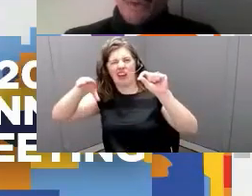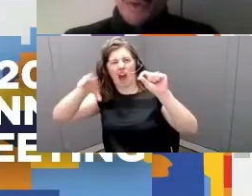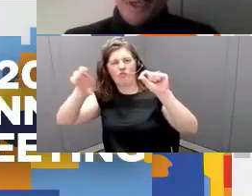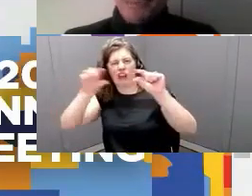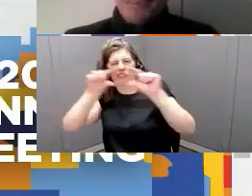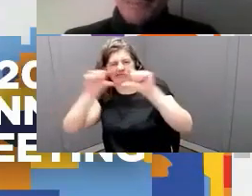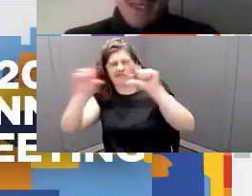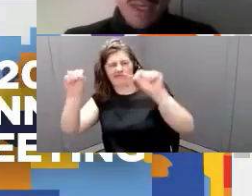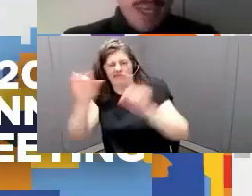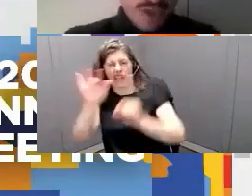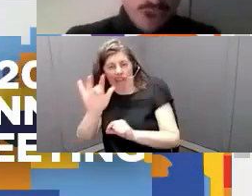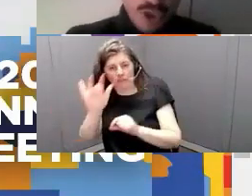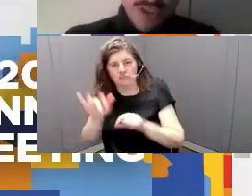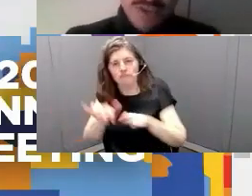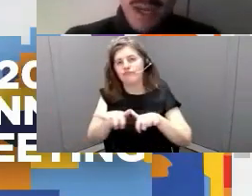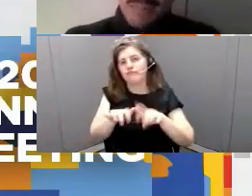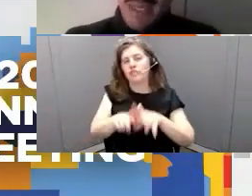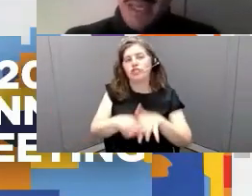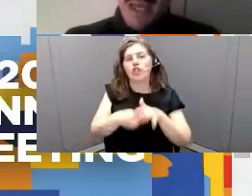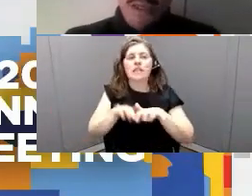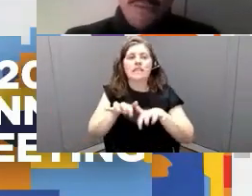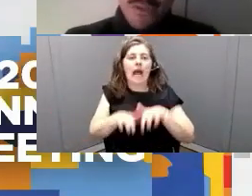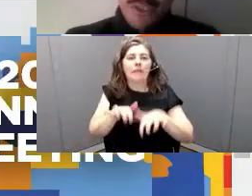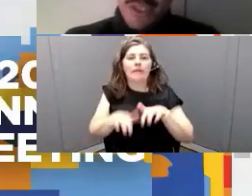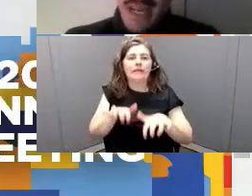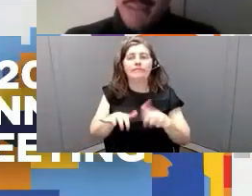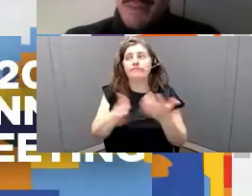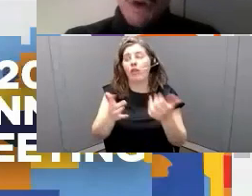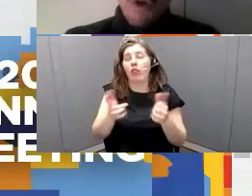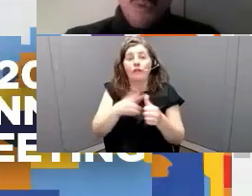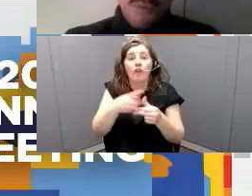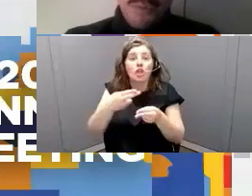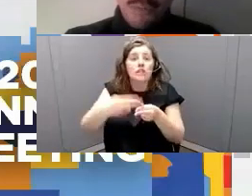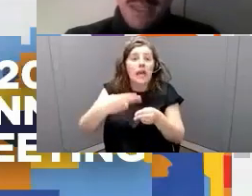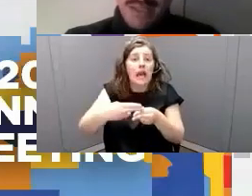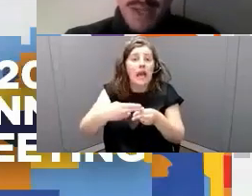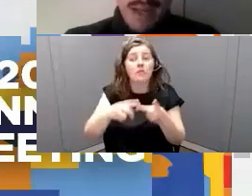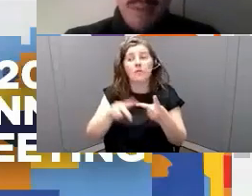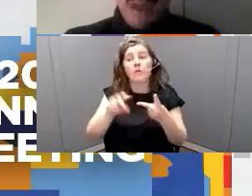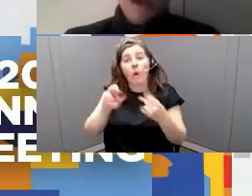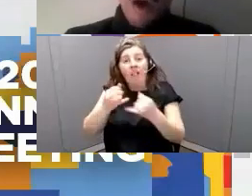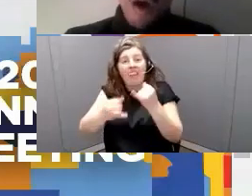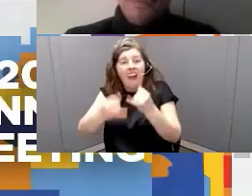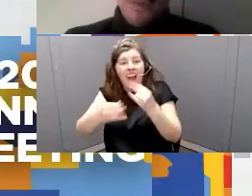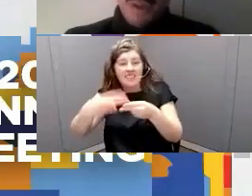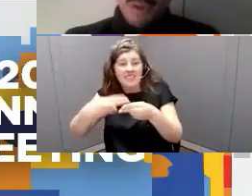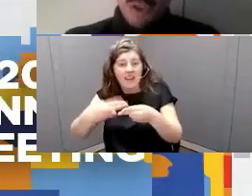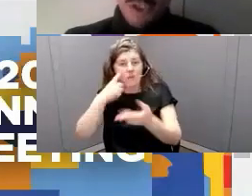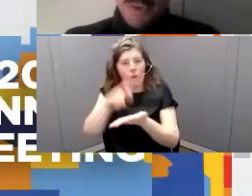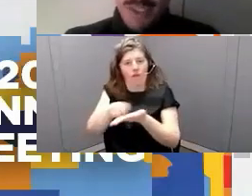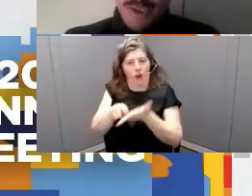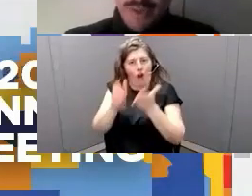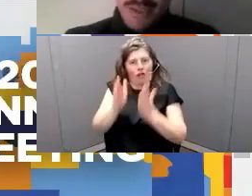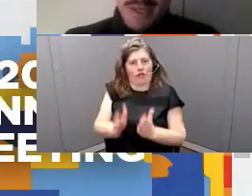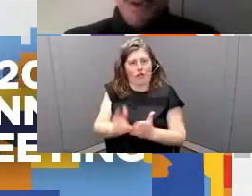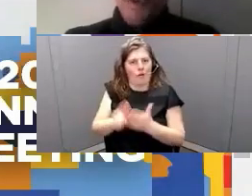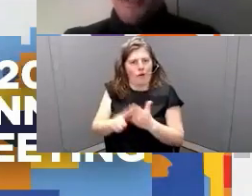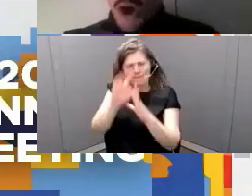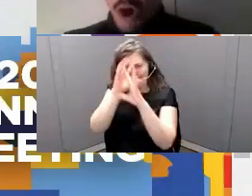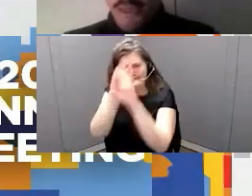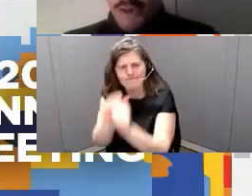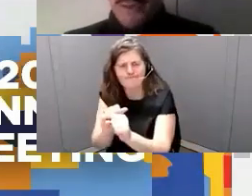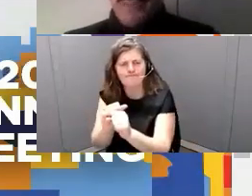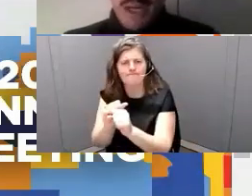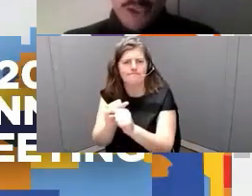right-hand corner and start typing in the first name or the last name of the poster you're interested in, or